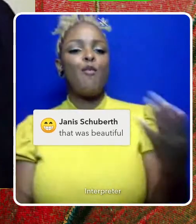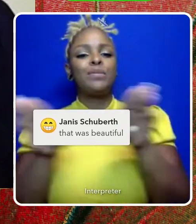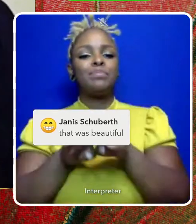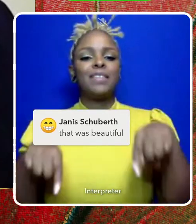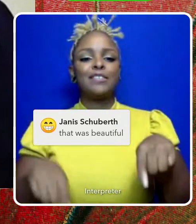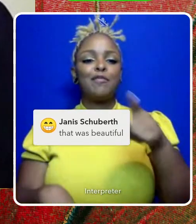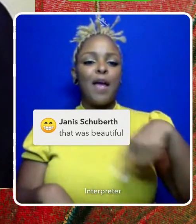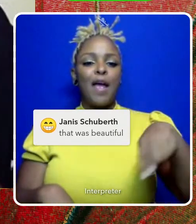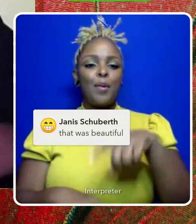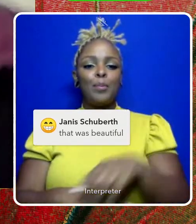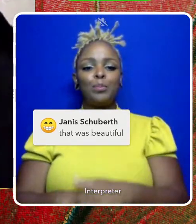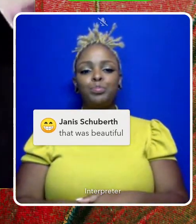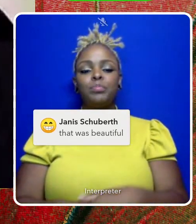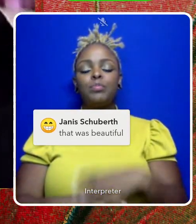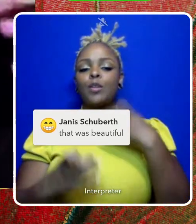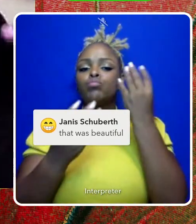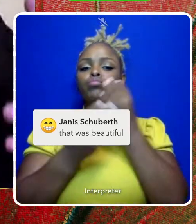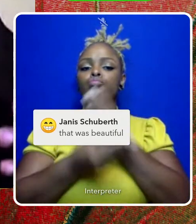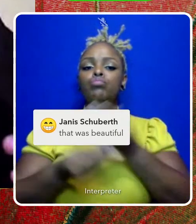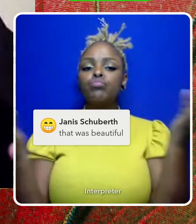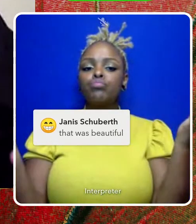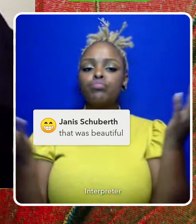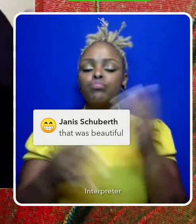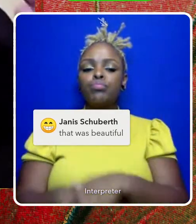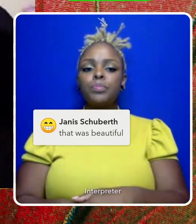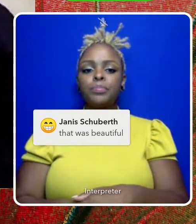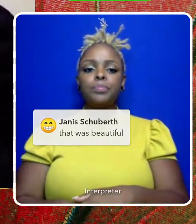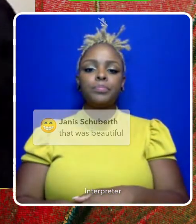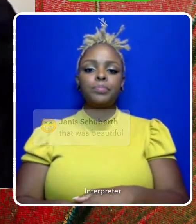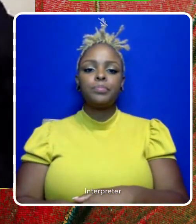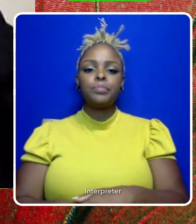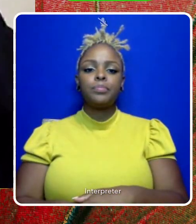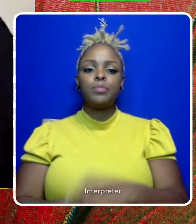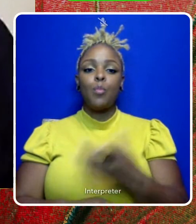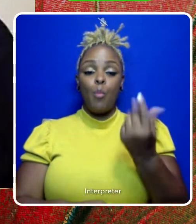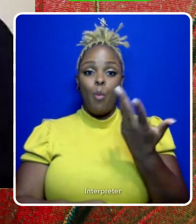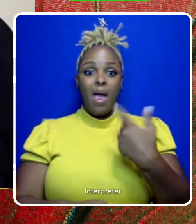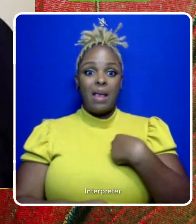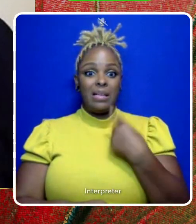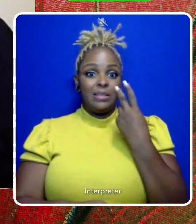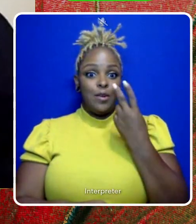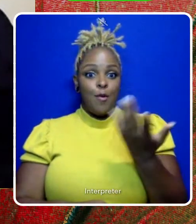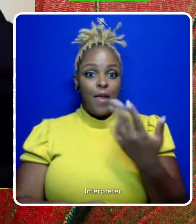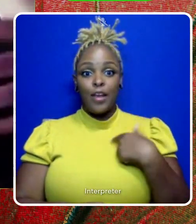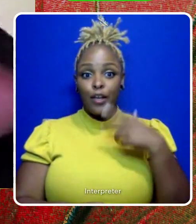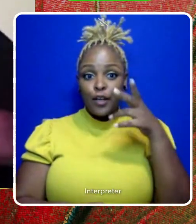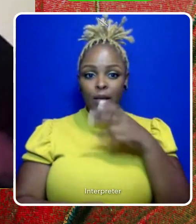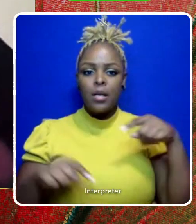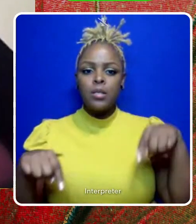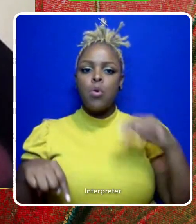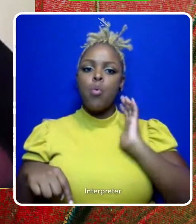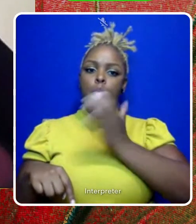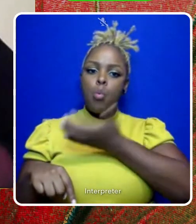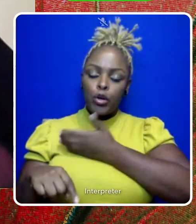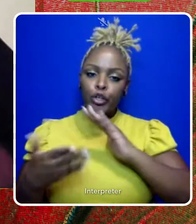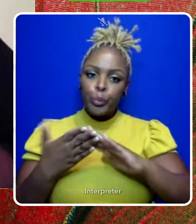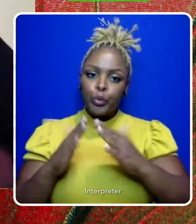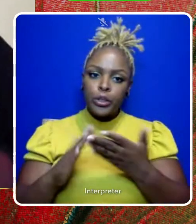wrong, like what we see in here, this is our community. This is our